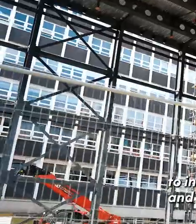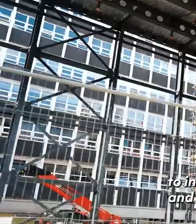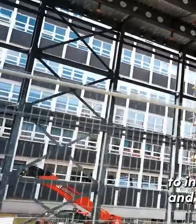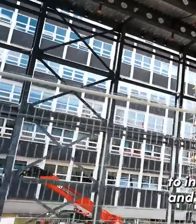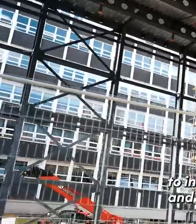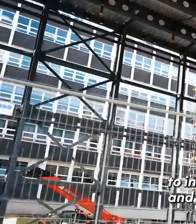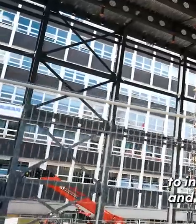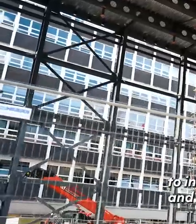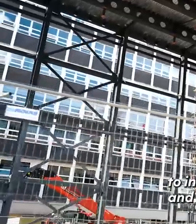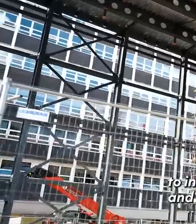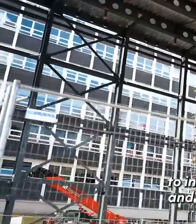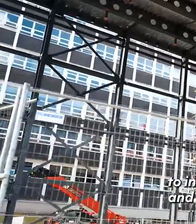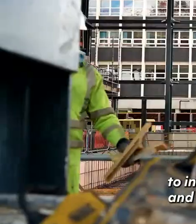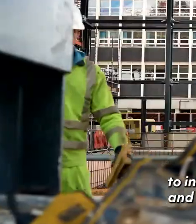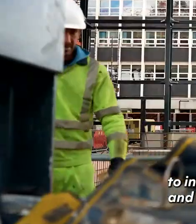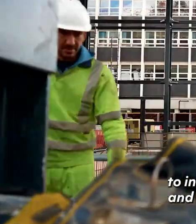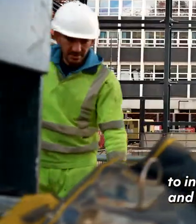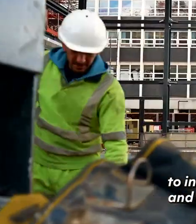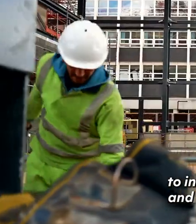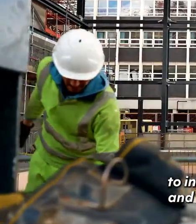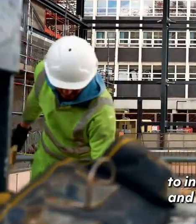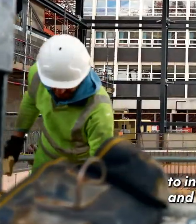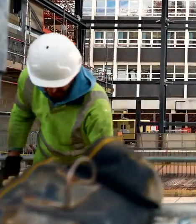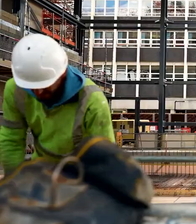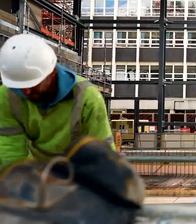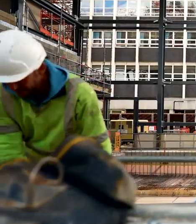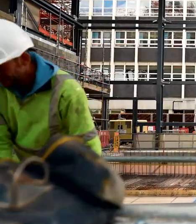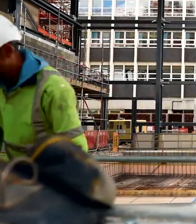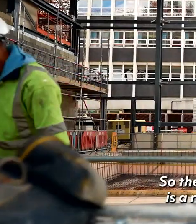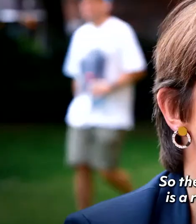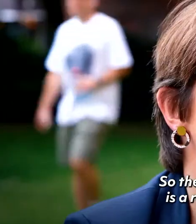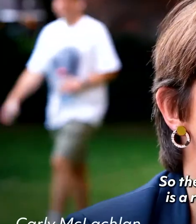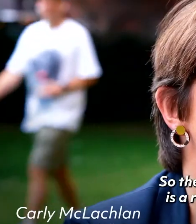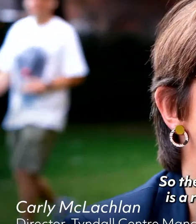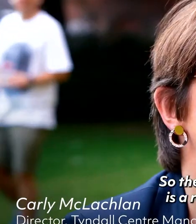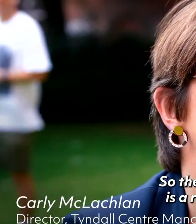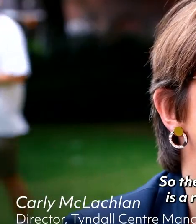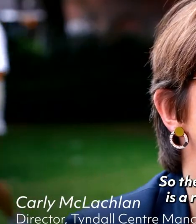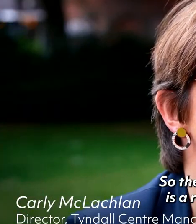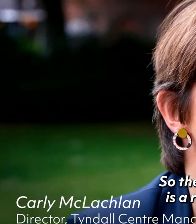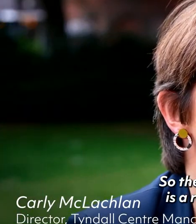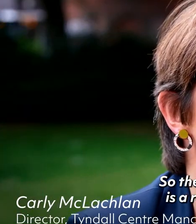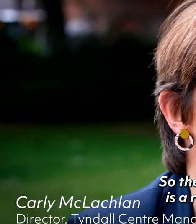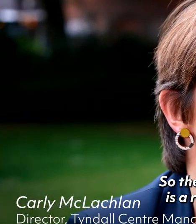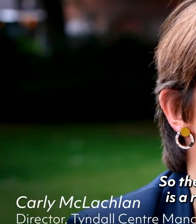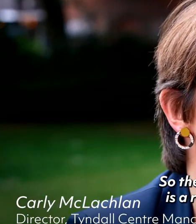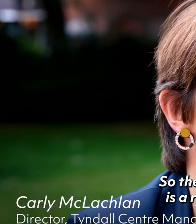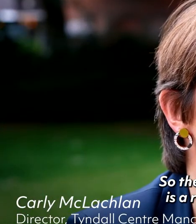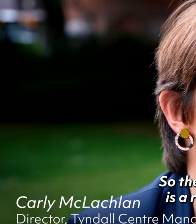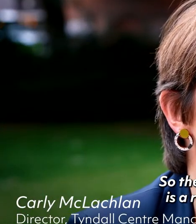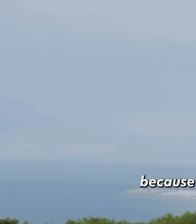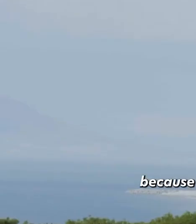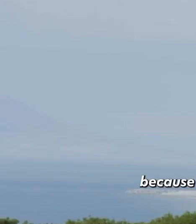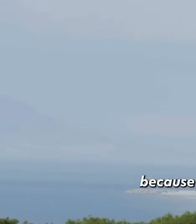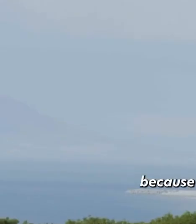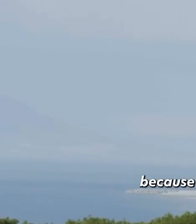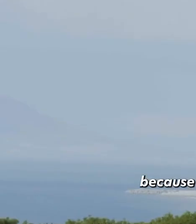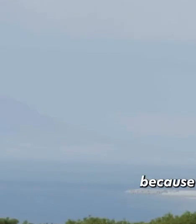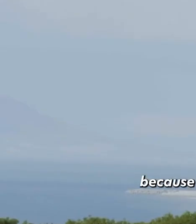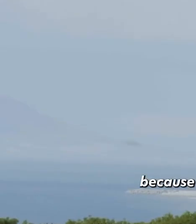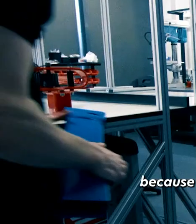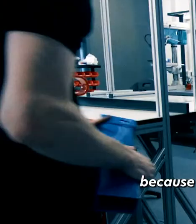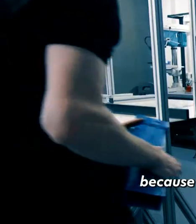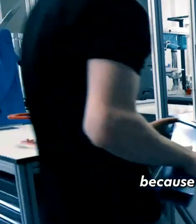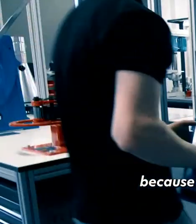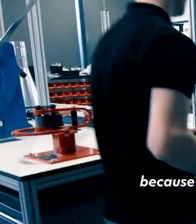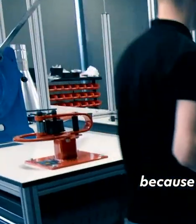to innovate much more quickly and bring things to the market. So the Energy Innovation Agency is a really exciting development because it's bringing